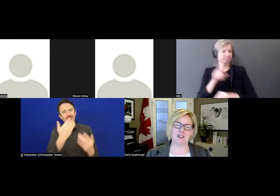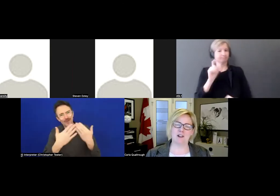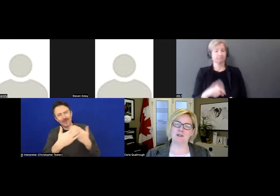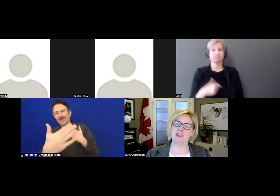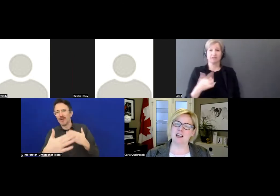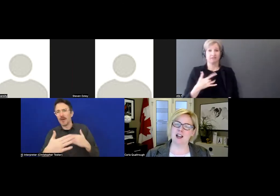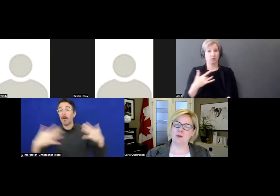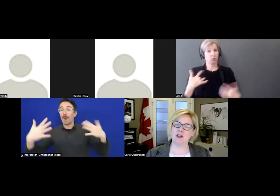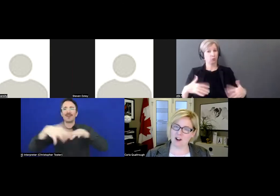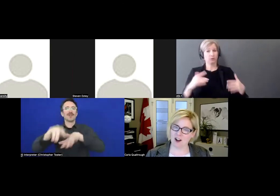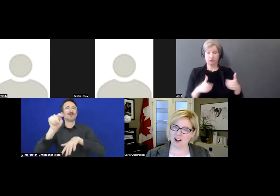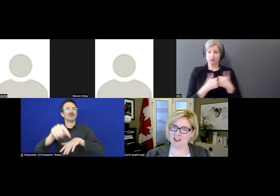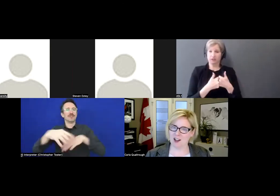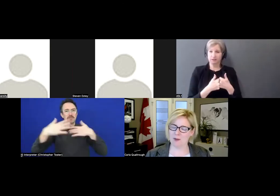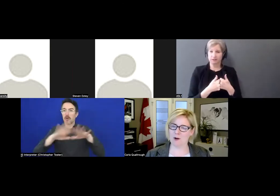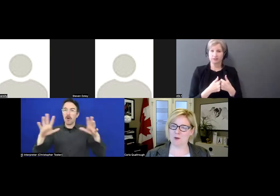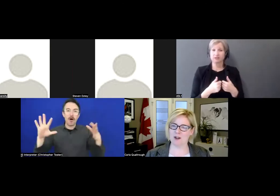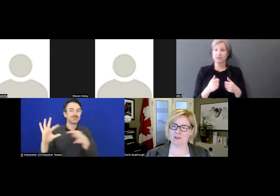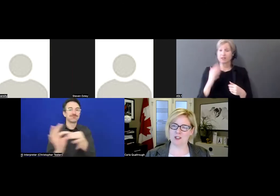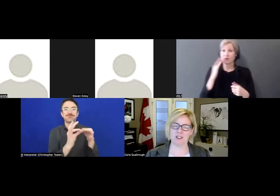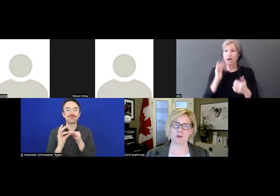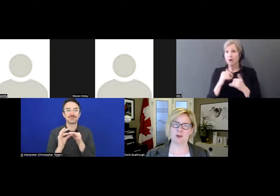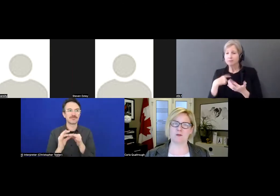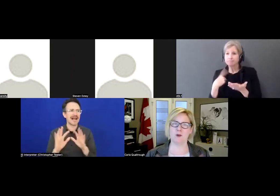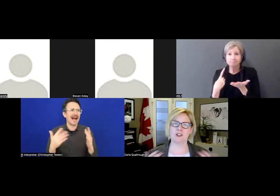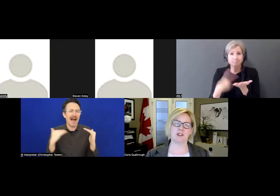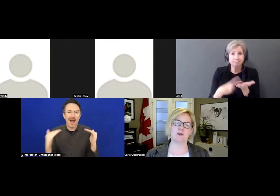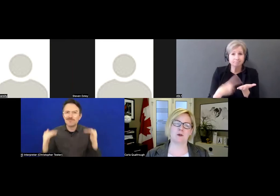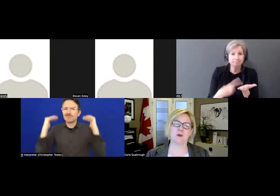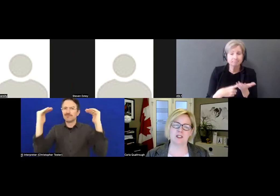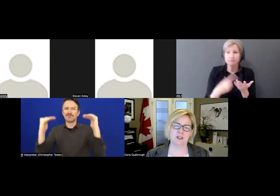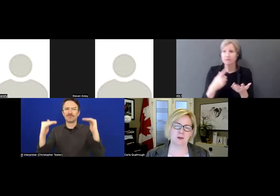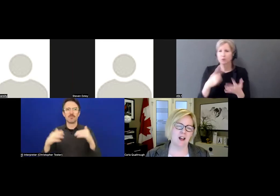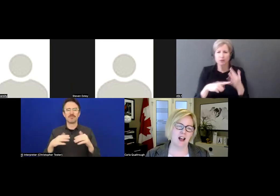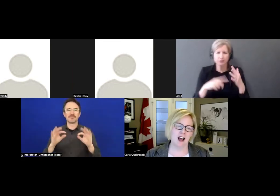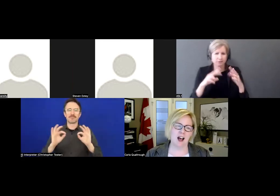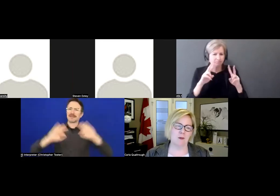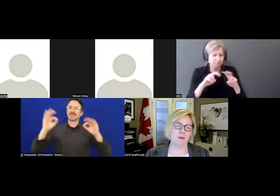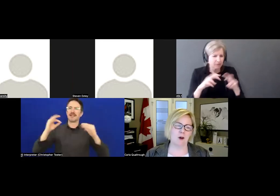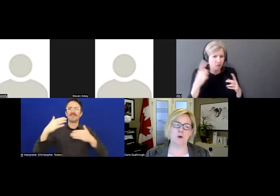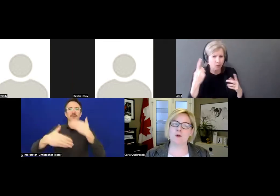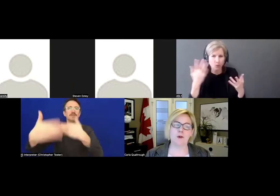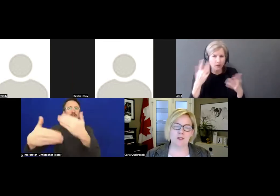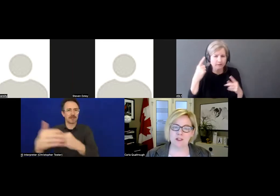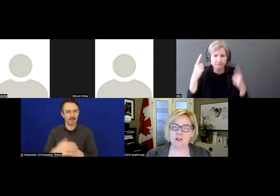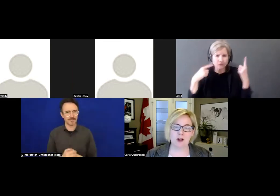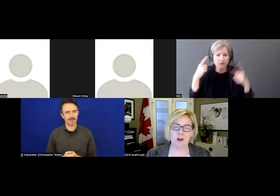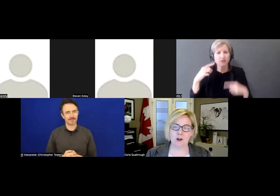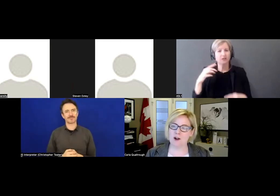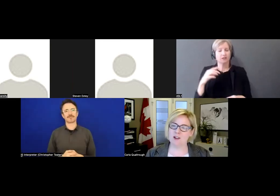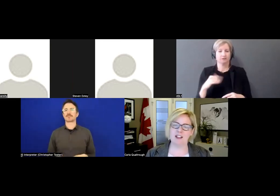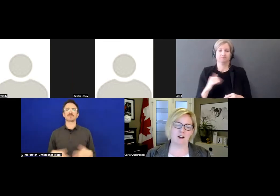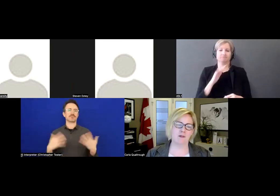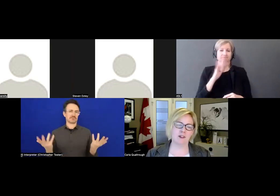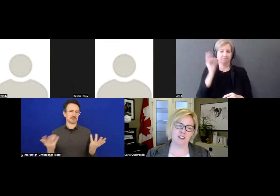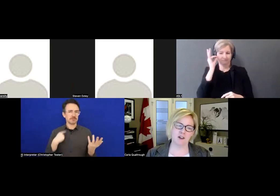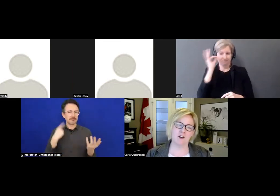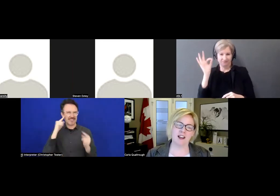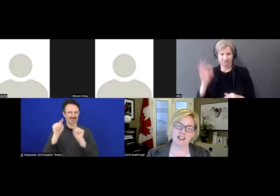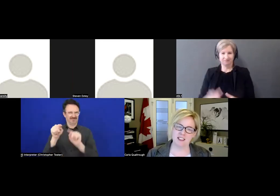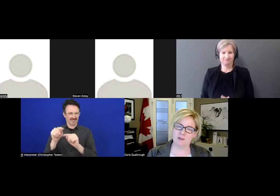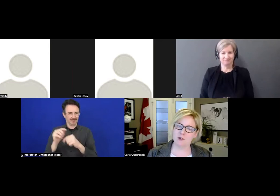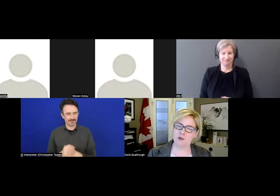for us all, even in how we talk about what to look forward to. Au cours de notre relance, la